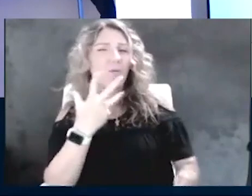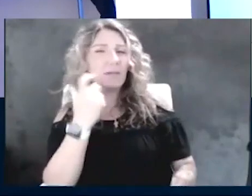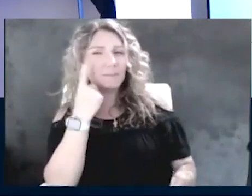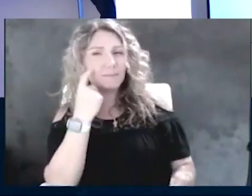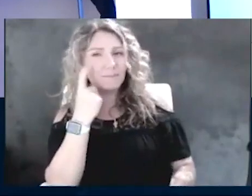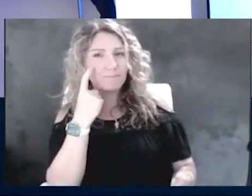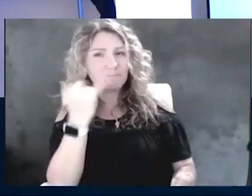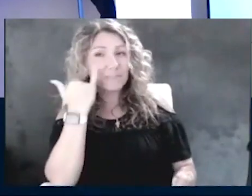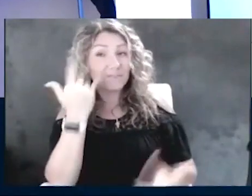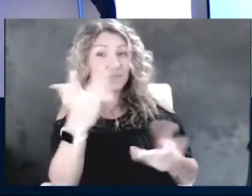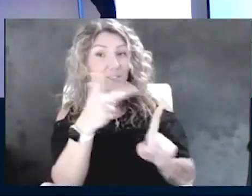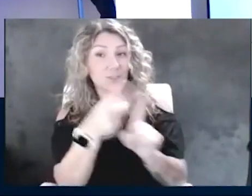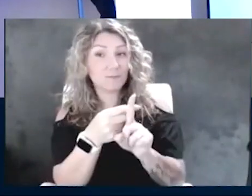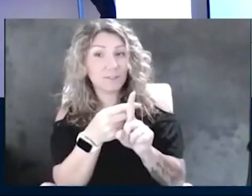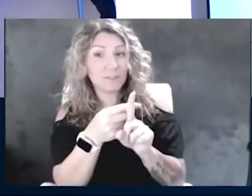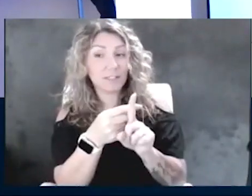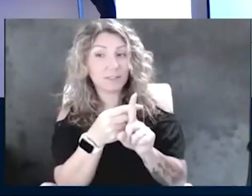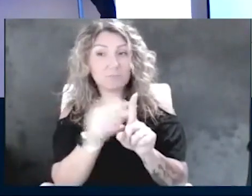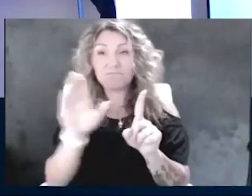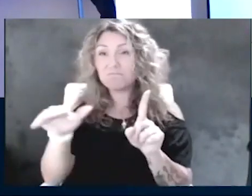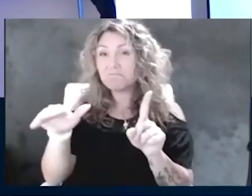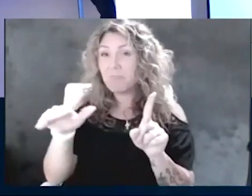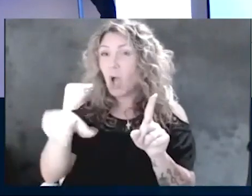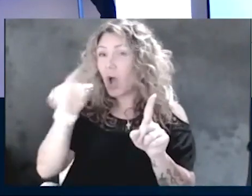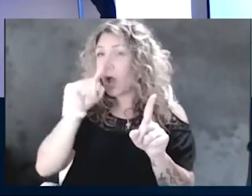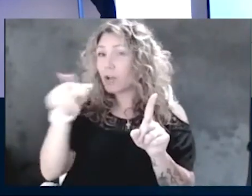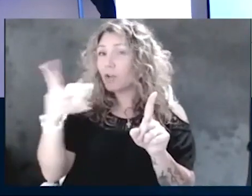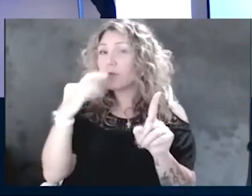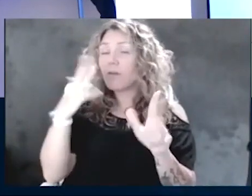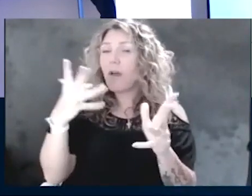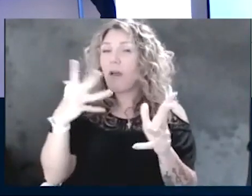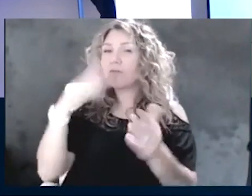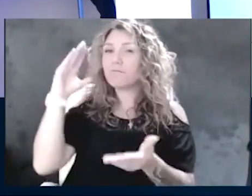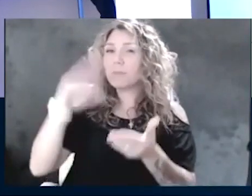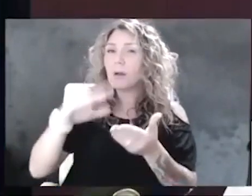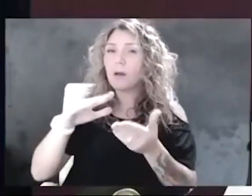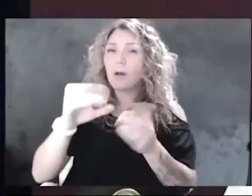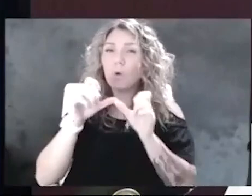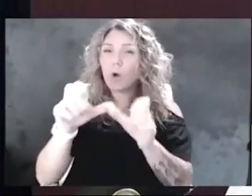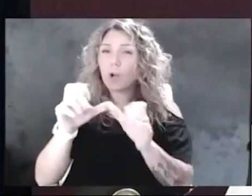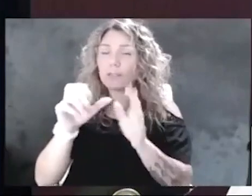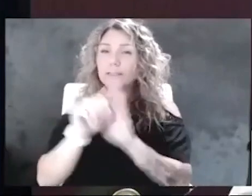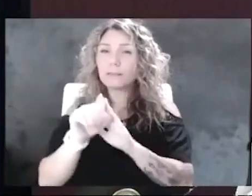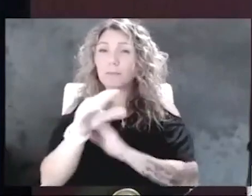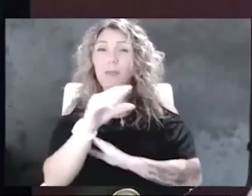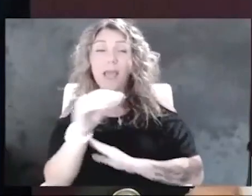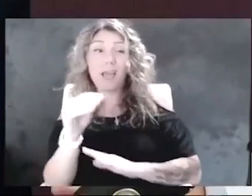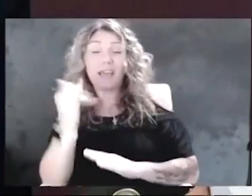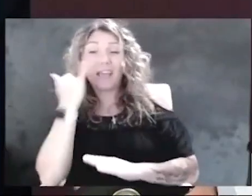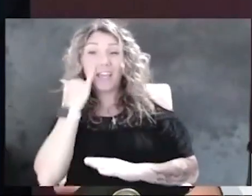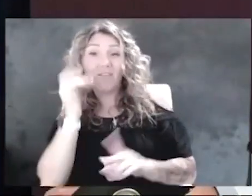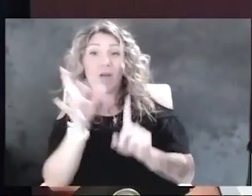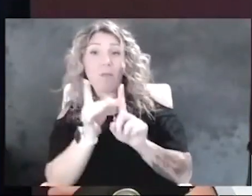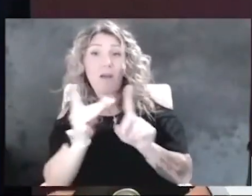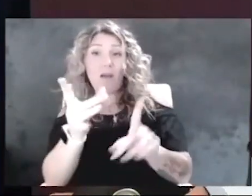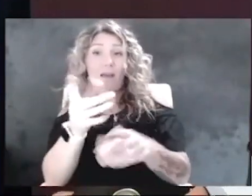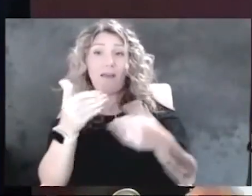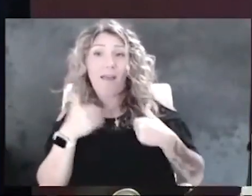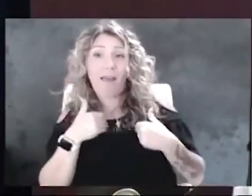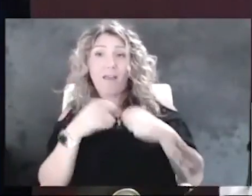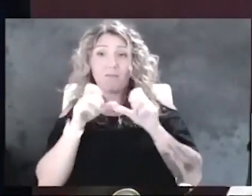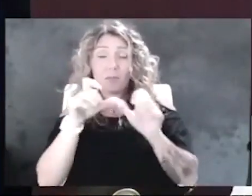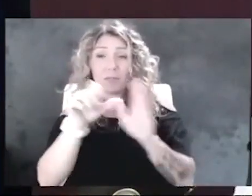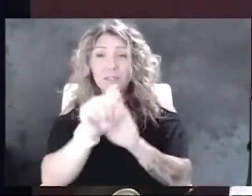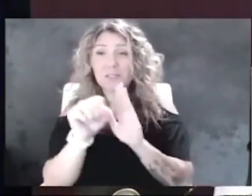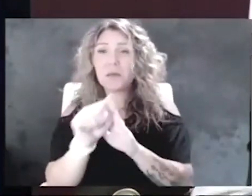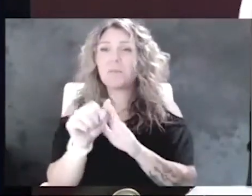vaccinated, Hawk, you're gonna have less long haul syndrome. If you do get it, and your chance of getting it is less likely, because we know that well, it seems to be true